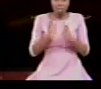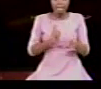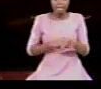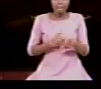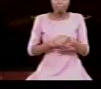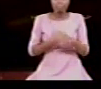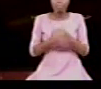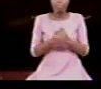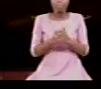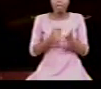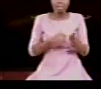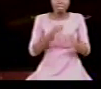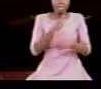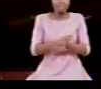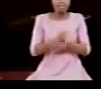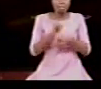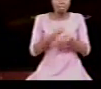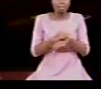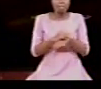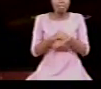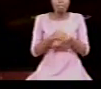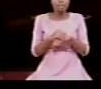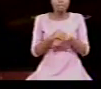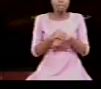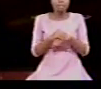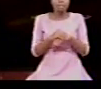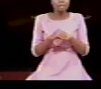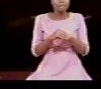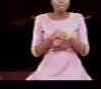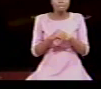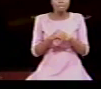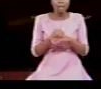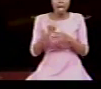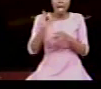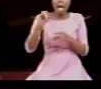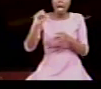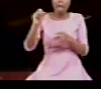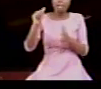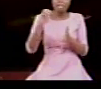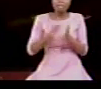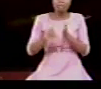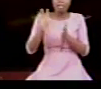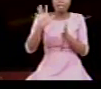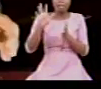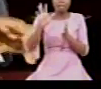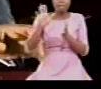it's evening message. Look at it here. Isaiah 15, verse 6.